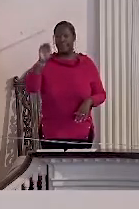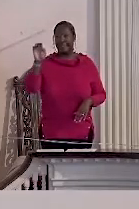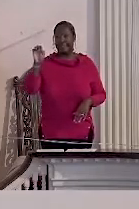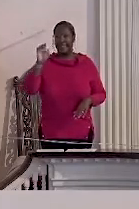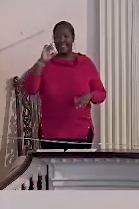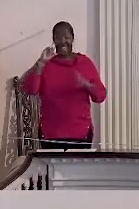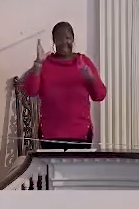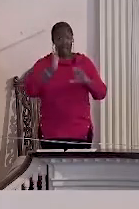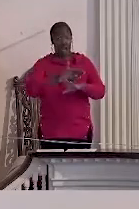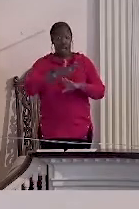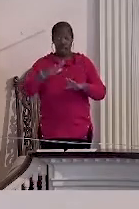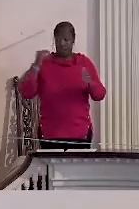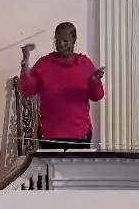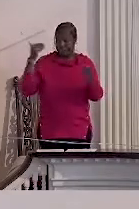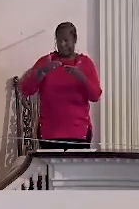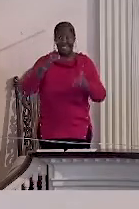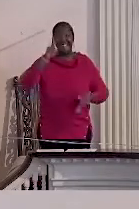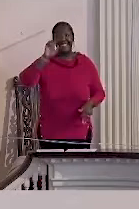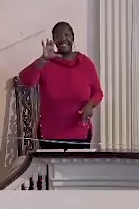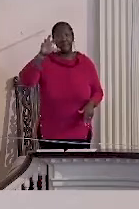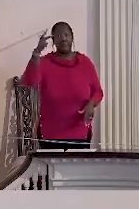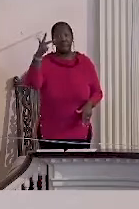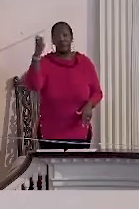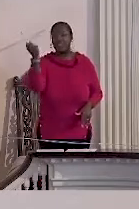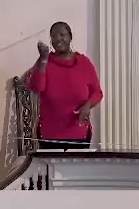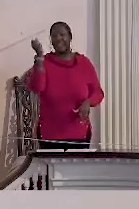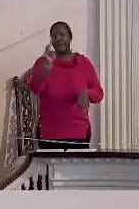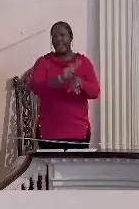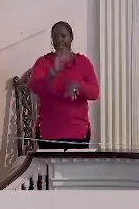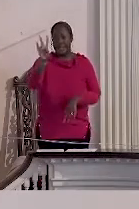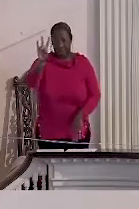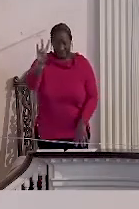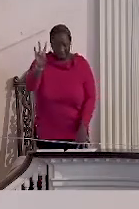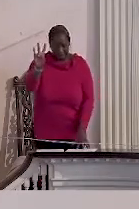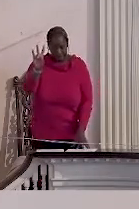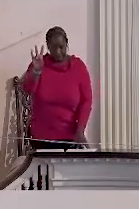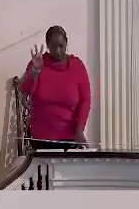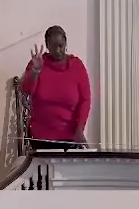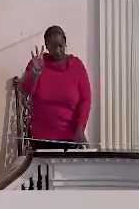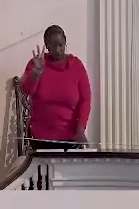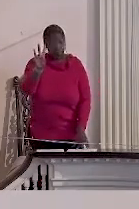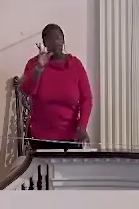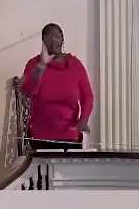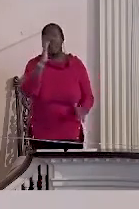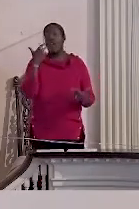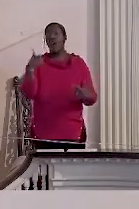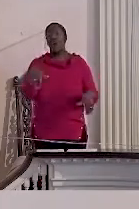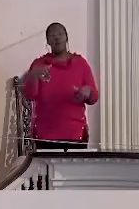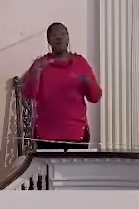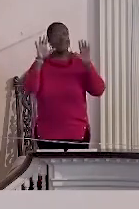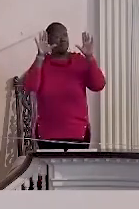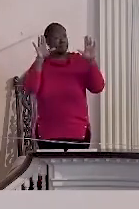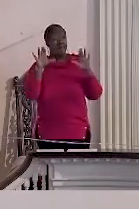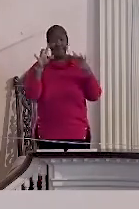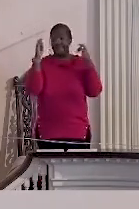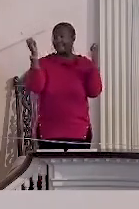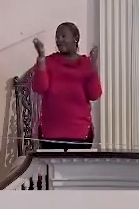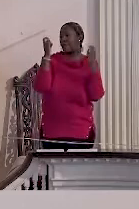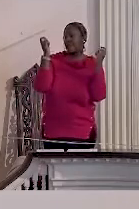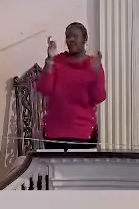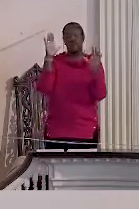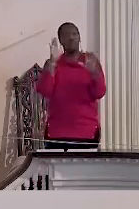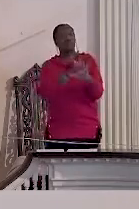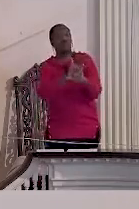approaching. It'll be December 3rd, Saturday at 7 p.m. It will be a night of amazing celebration and